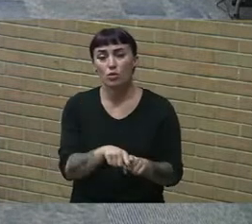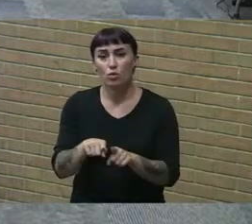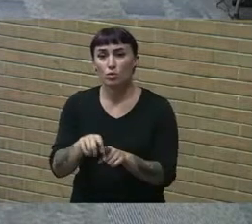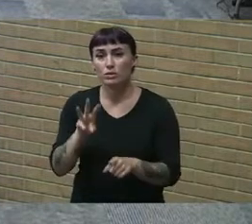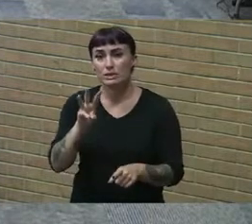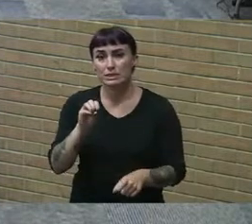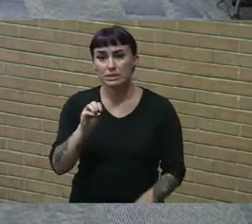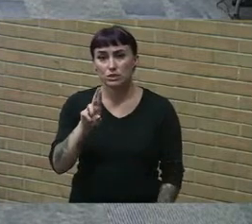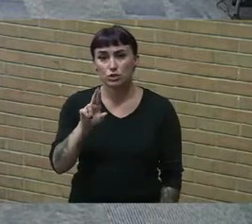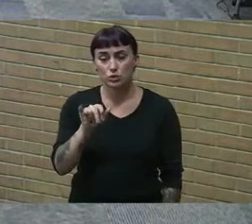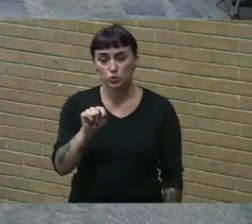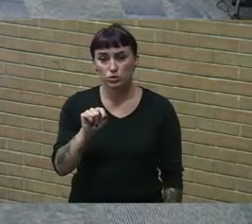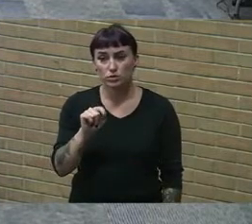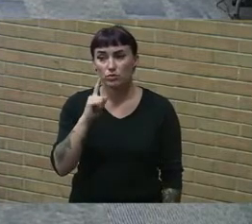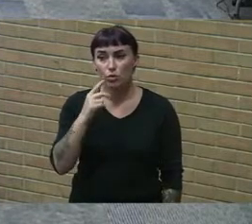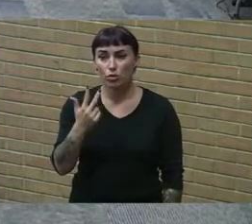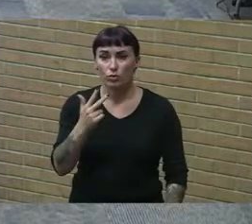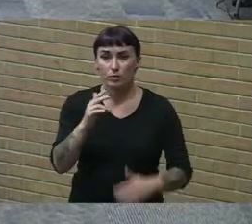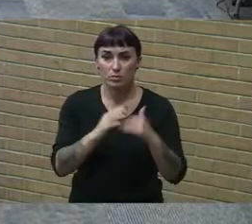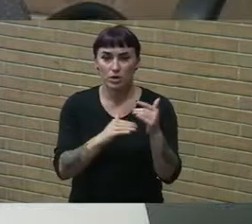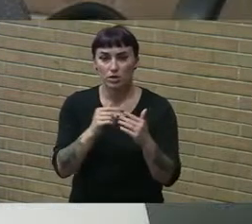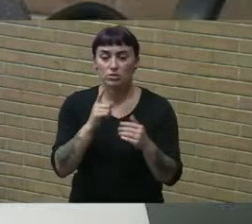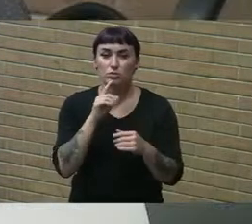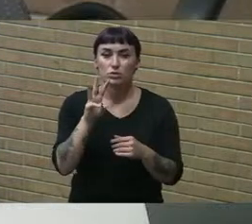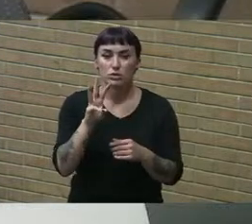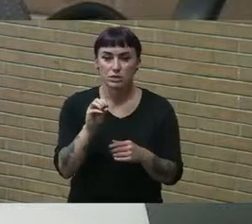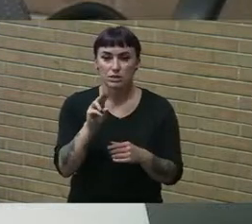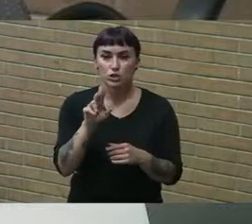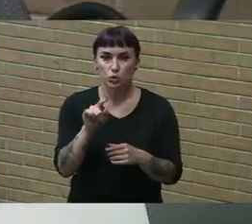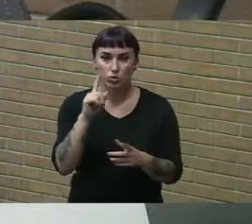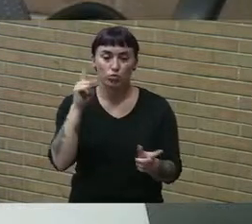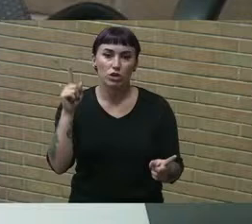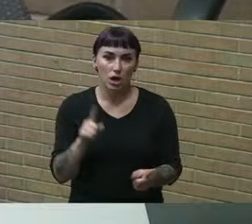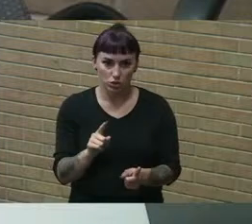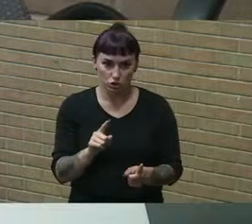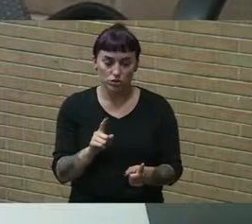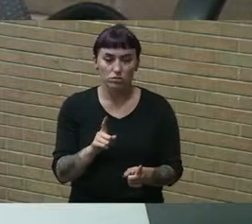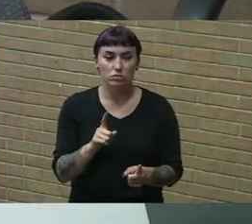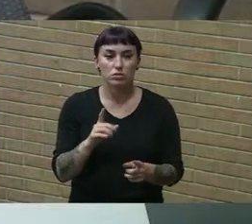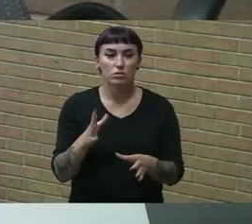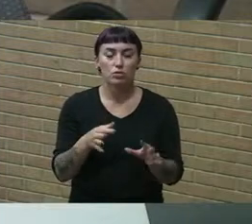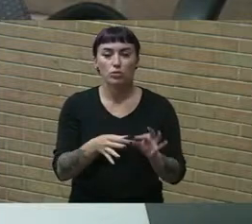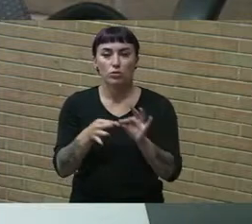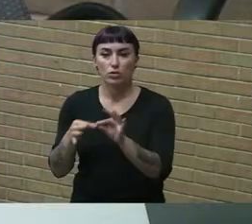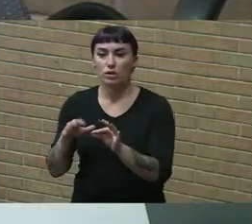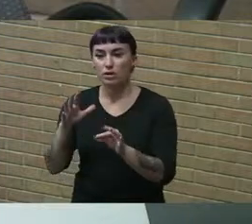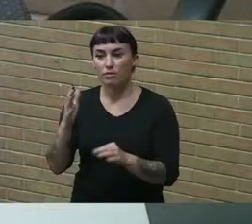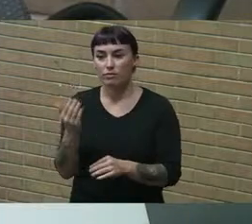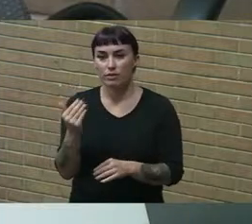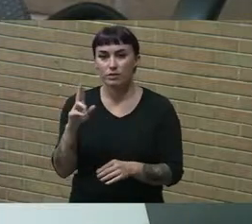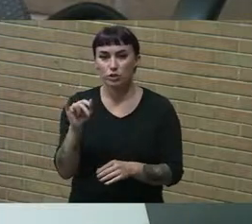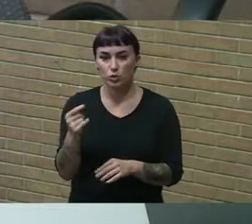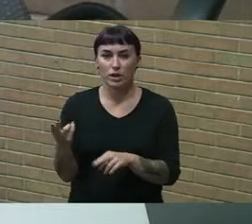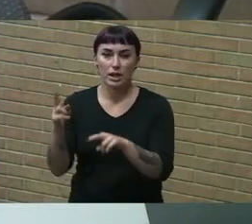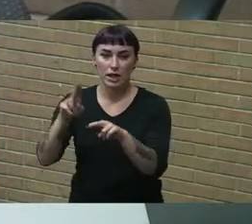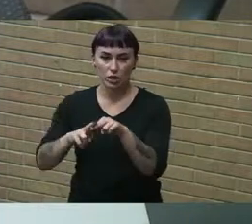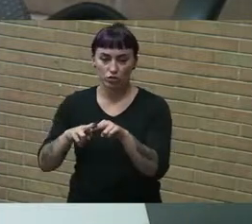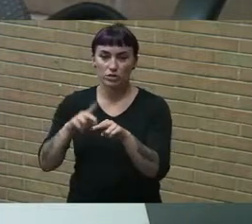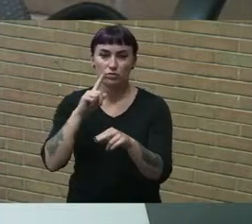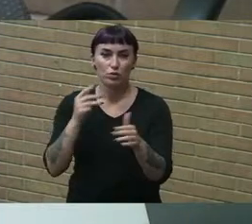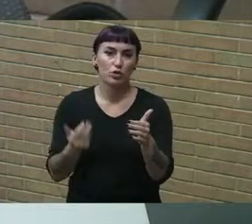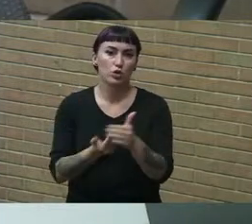60 units for those 3 buildings. So there's a 60-unit reduction corresponding to a 15-unit increase in the